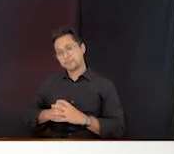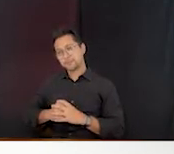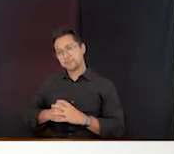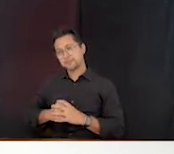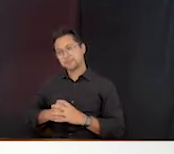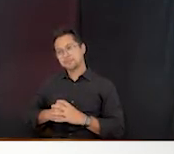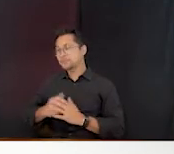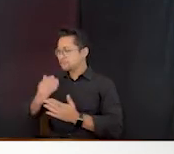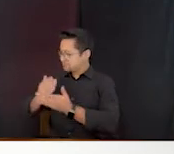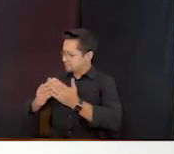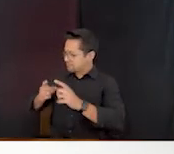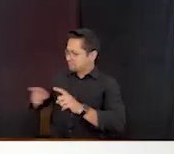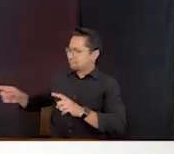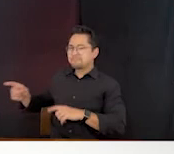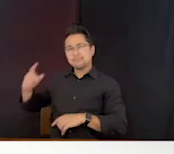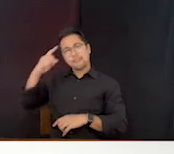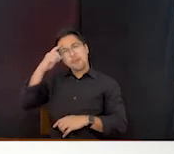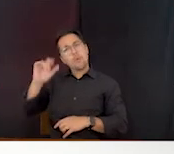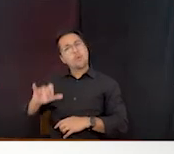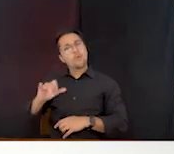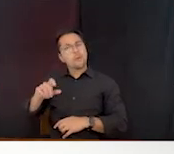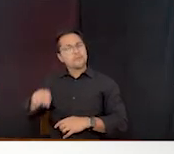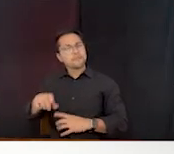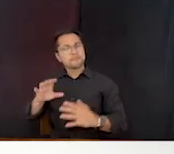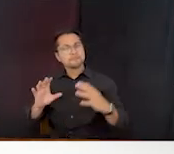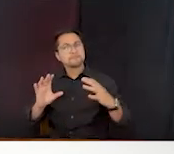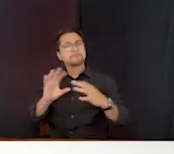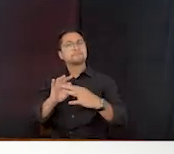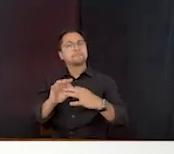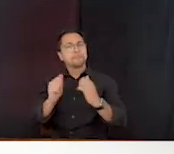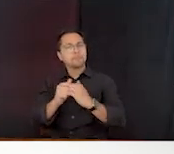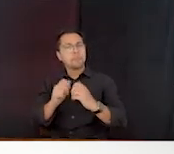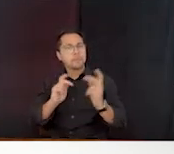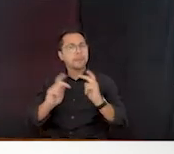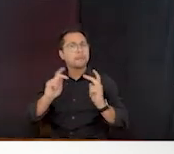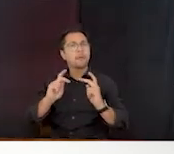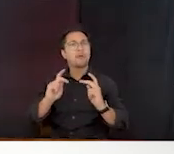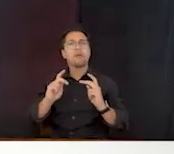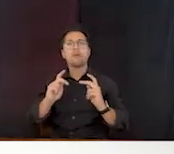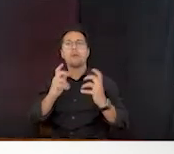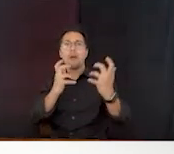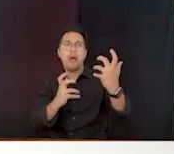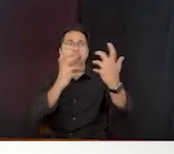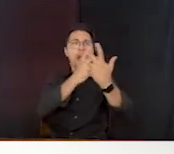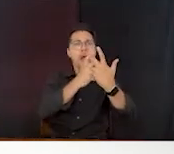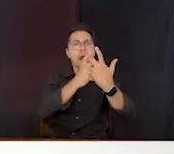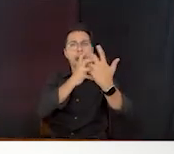some of them felt like they needed to connect with people in different ways.